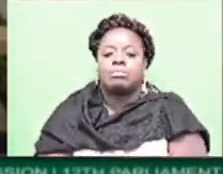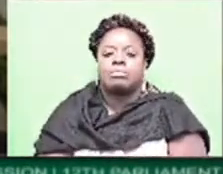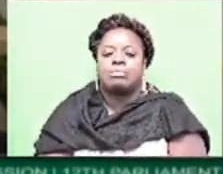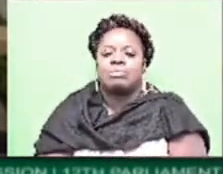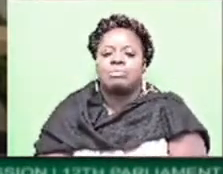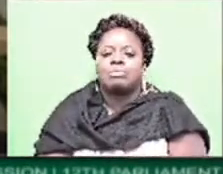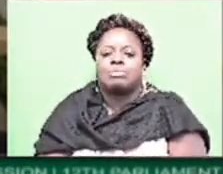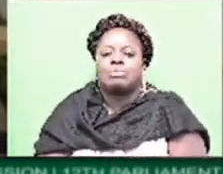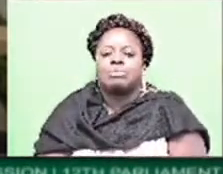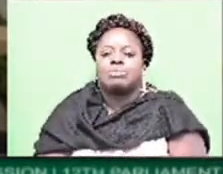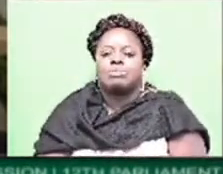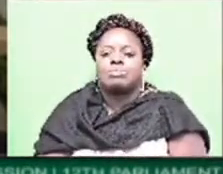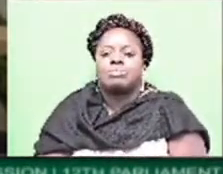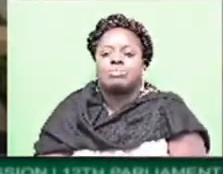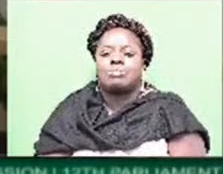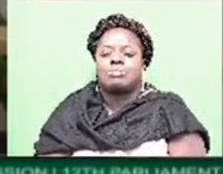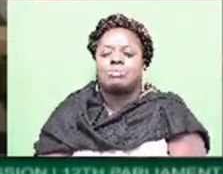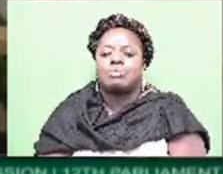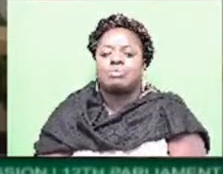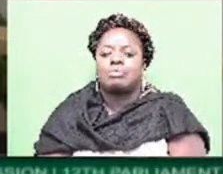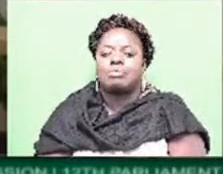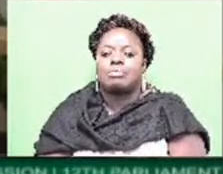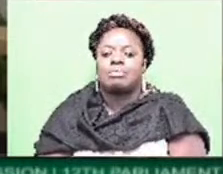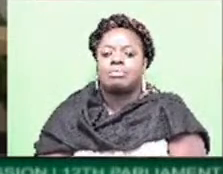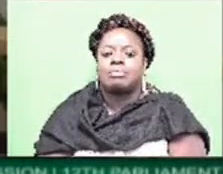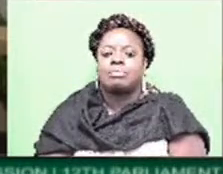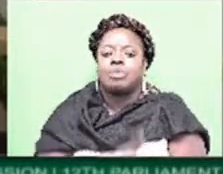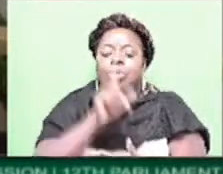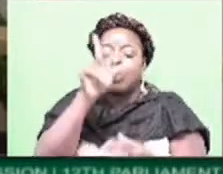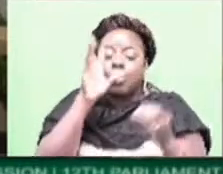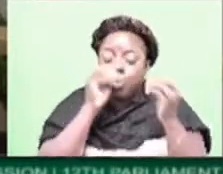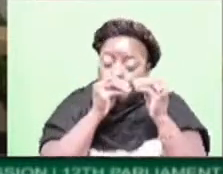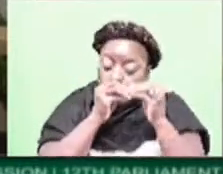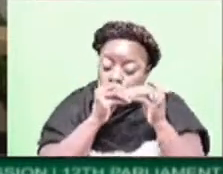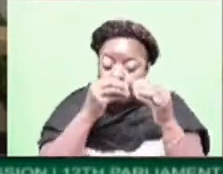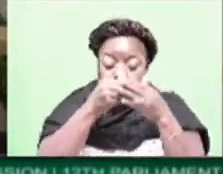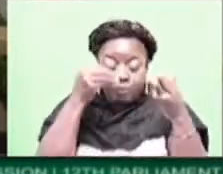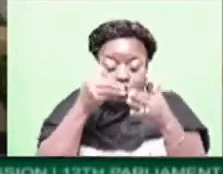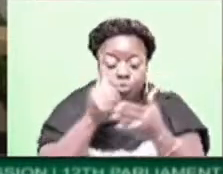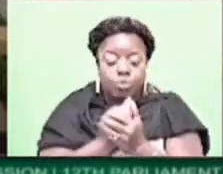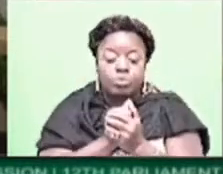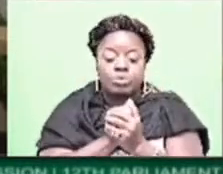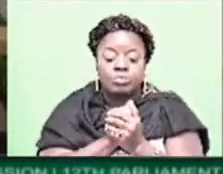Speaker, one other point before I wrap up is the issue of,